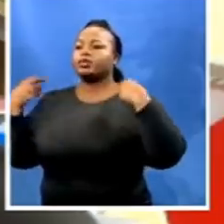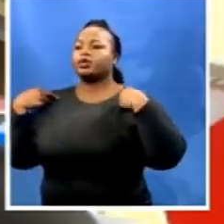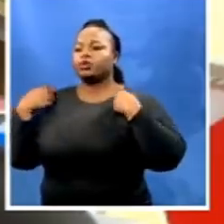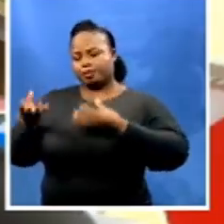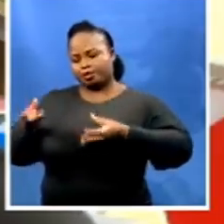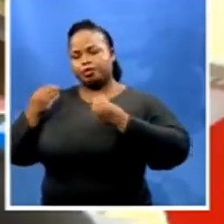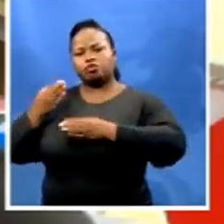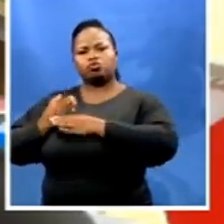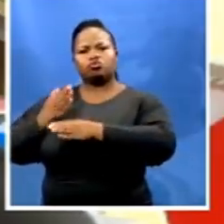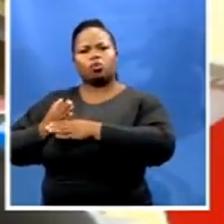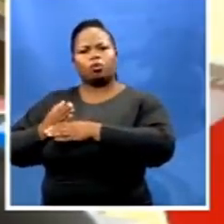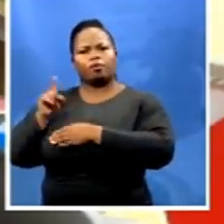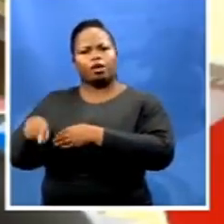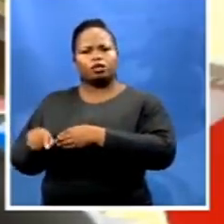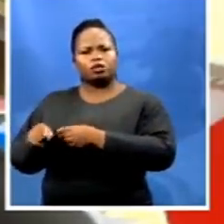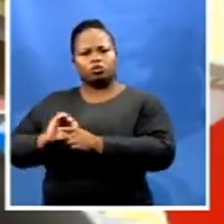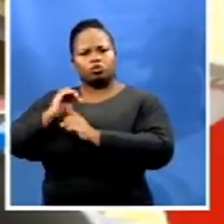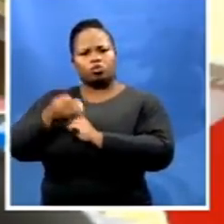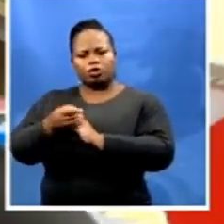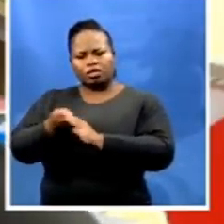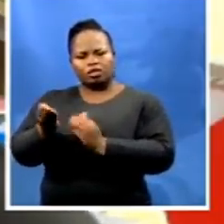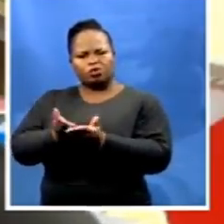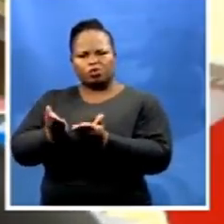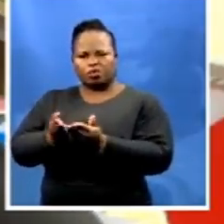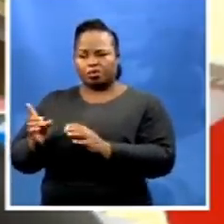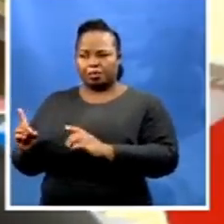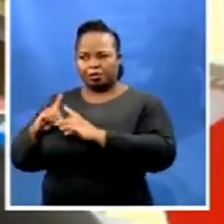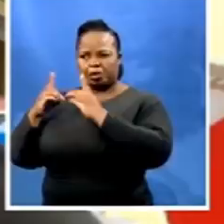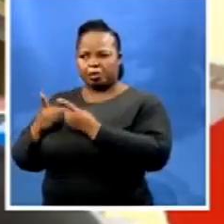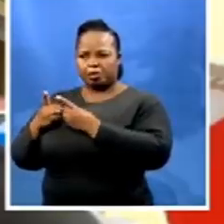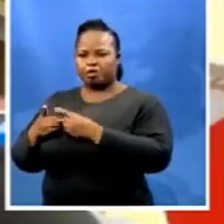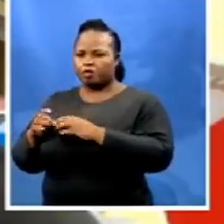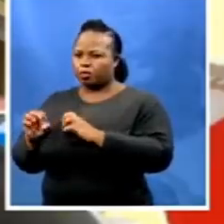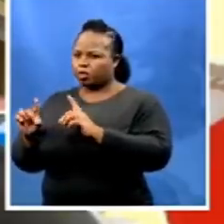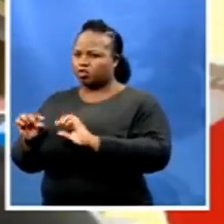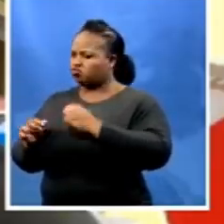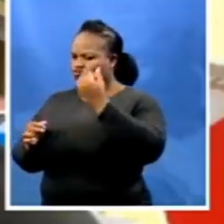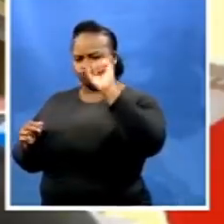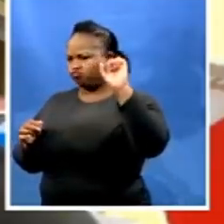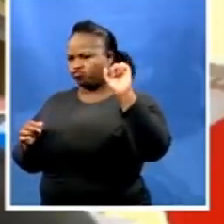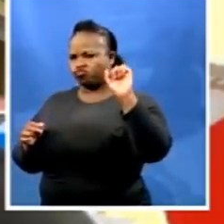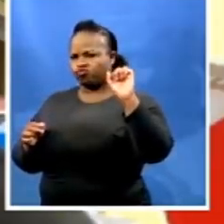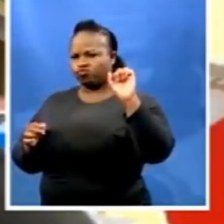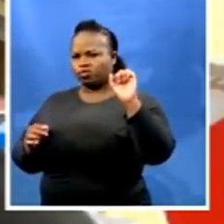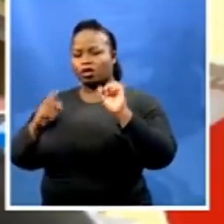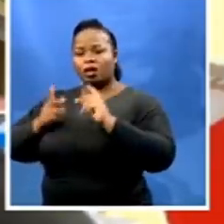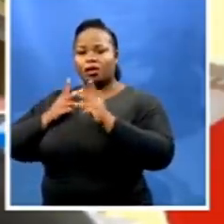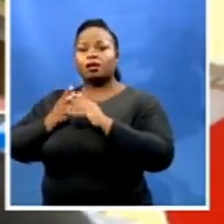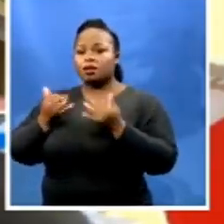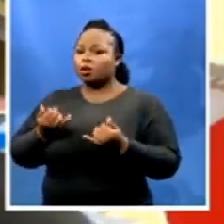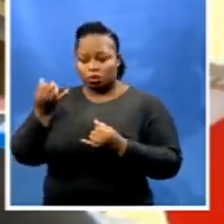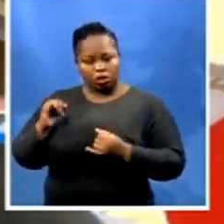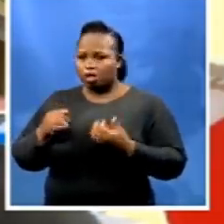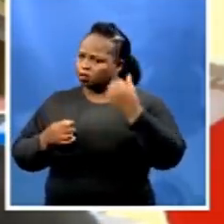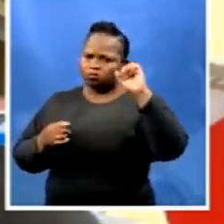Department of Education, we have remained opposed to that. And currently we are still opposed because we believe that the best and